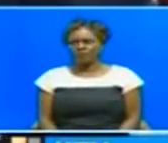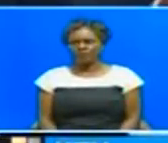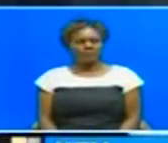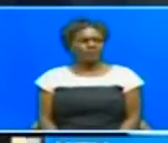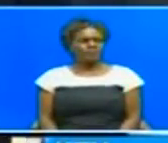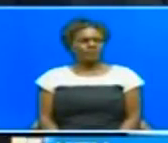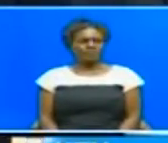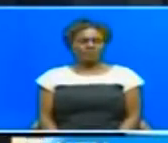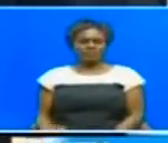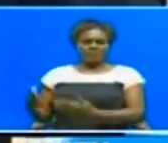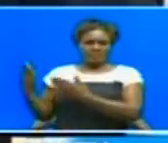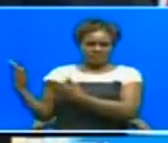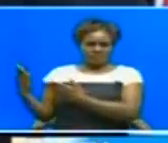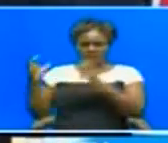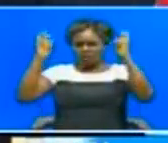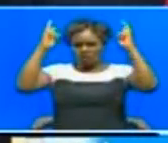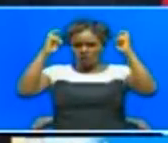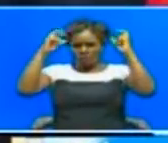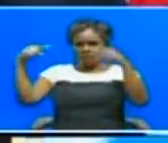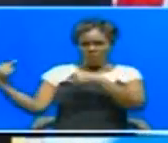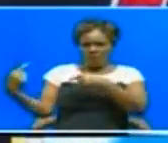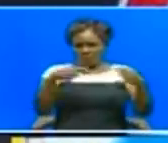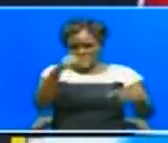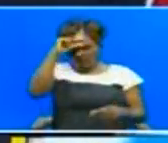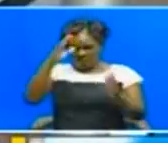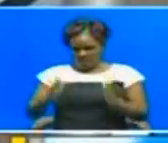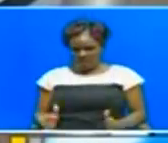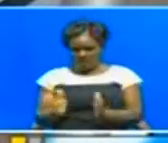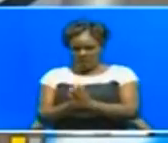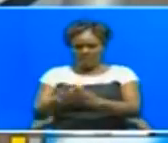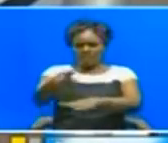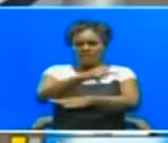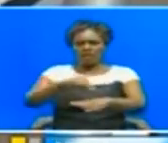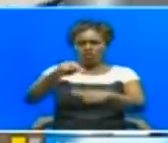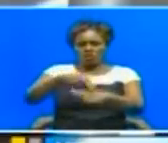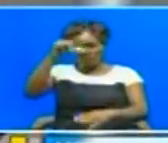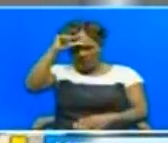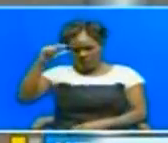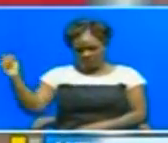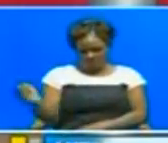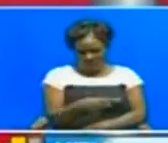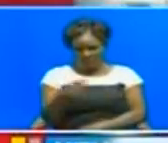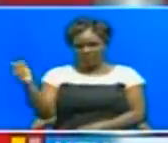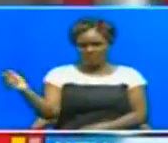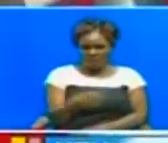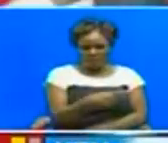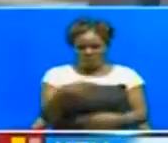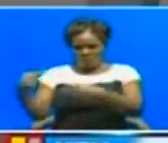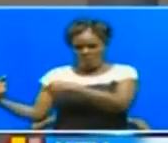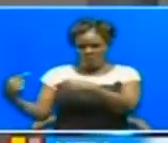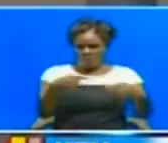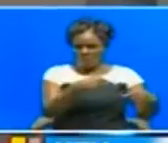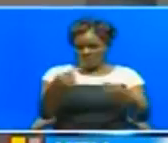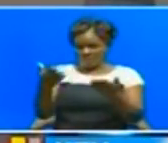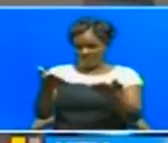It is a matter that has been the subject of a tug of war between governors and the national government for several months now. That push and pull, however,